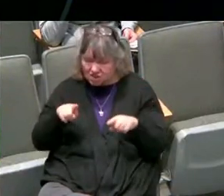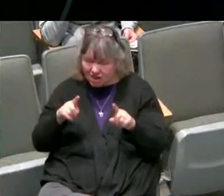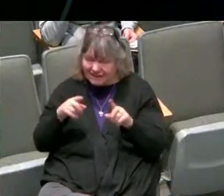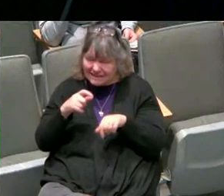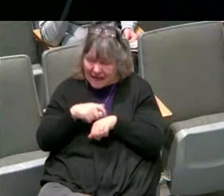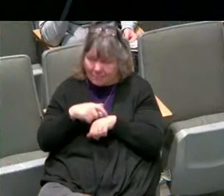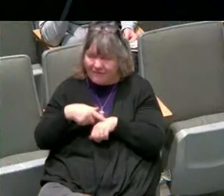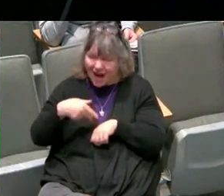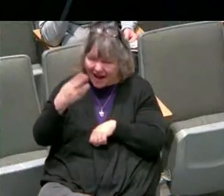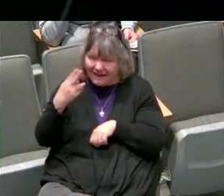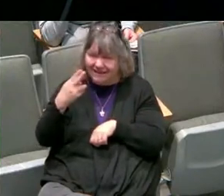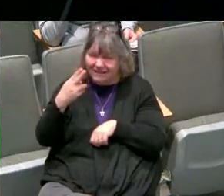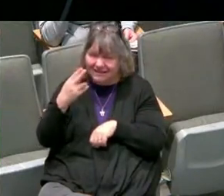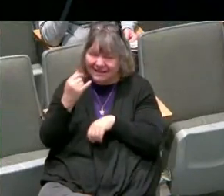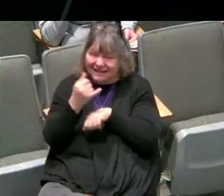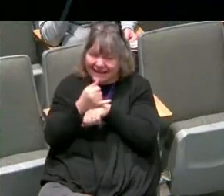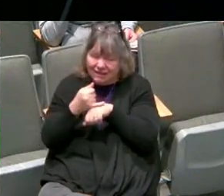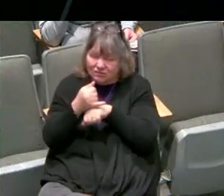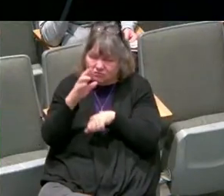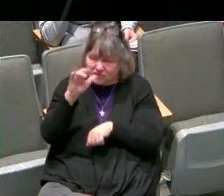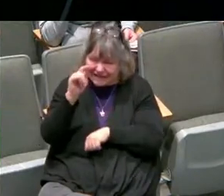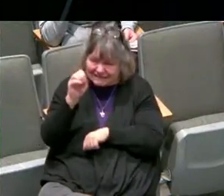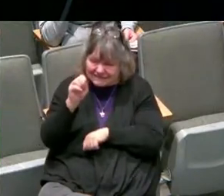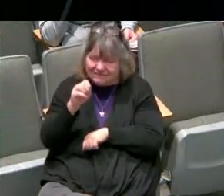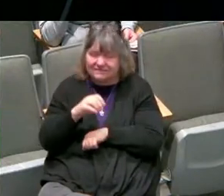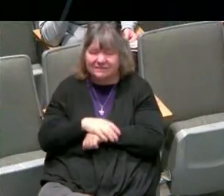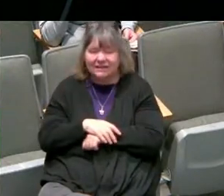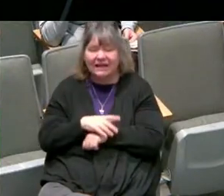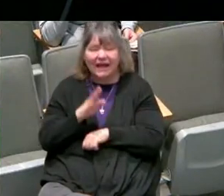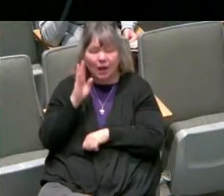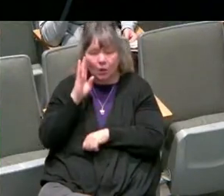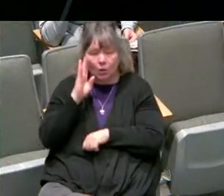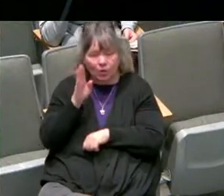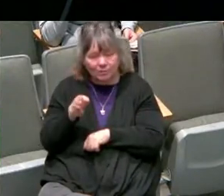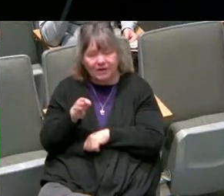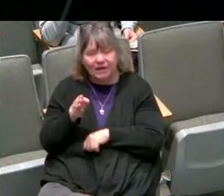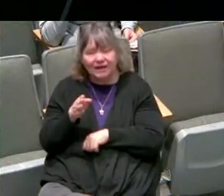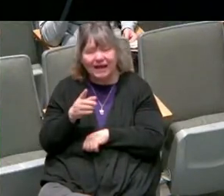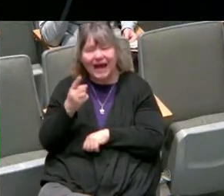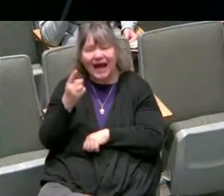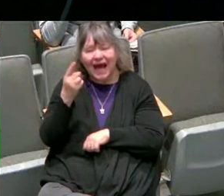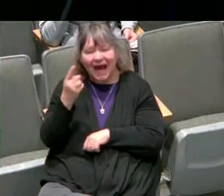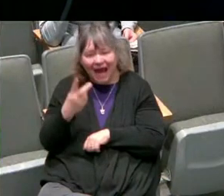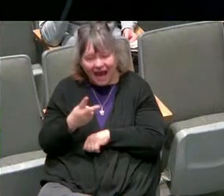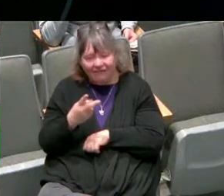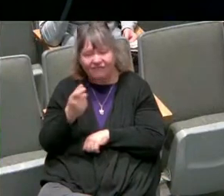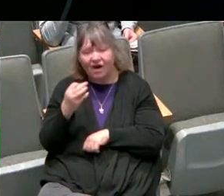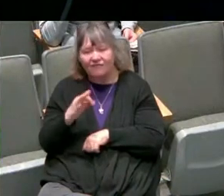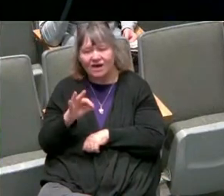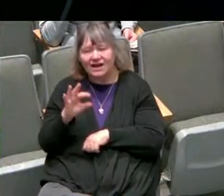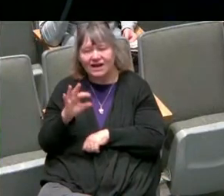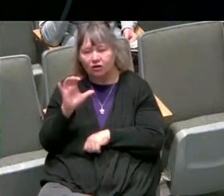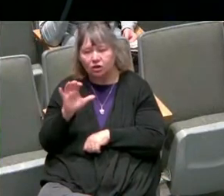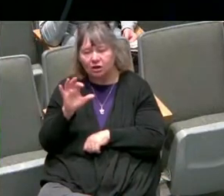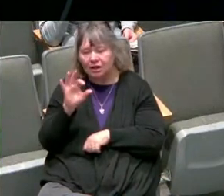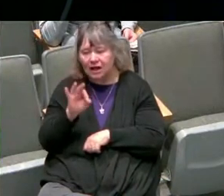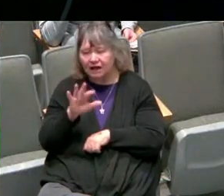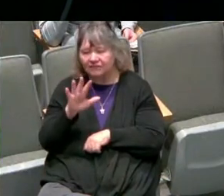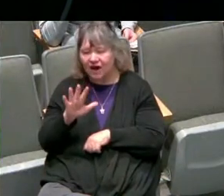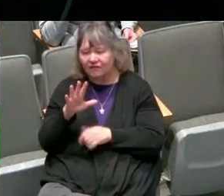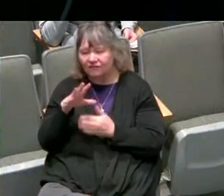high uh interest rates it would be half of a 995 dollar